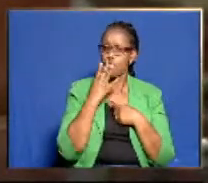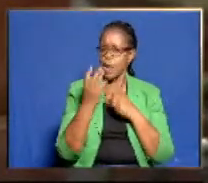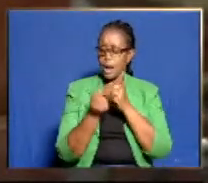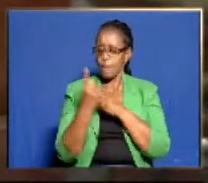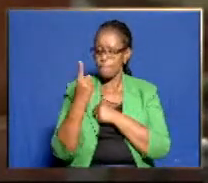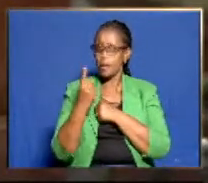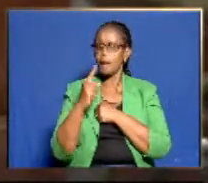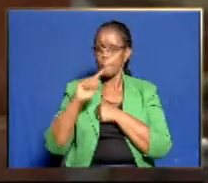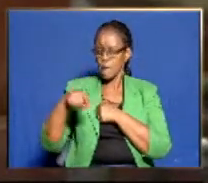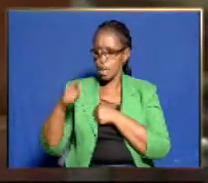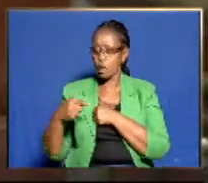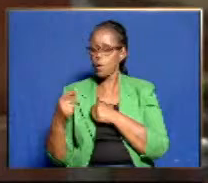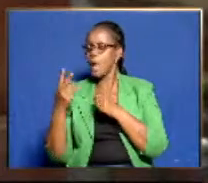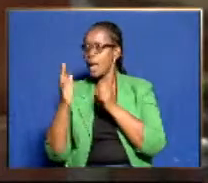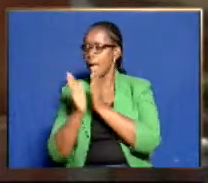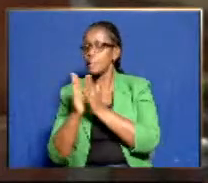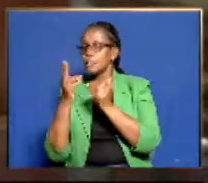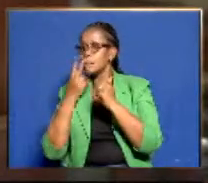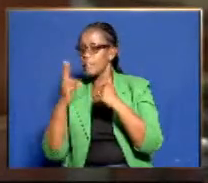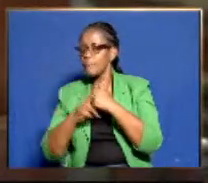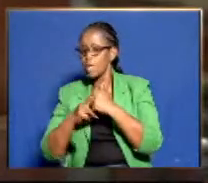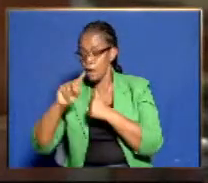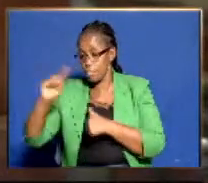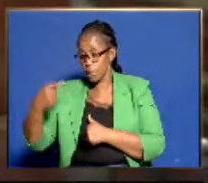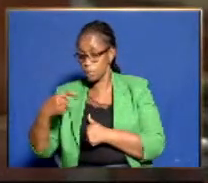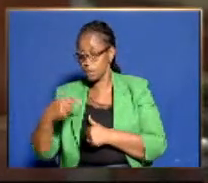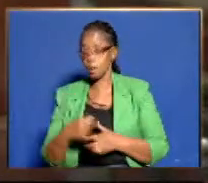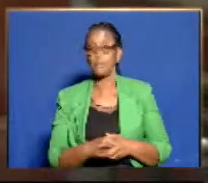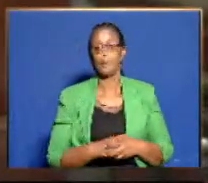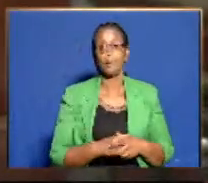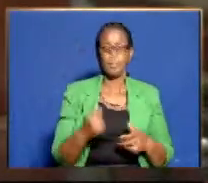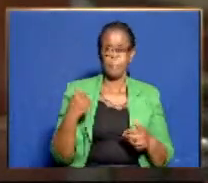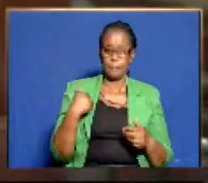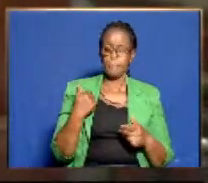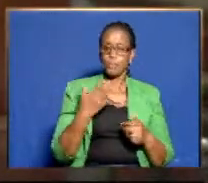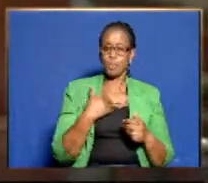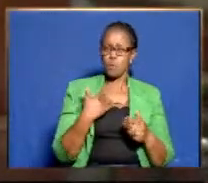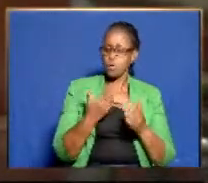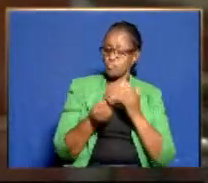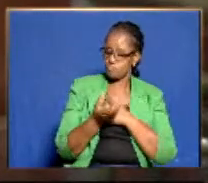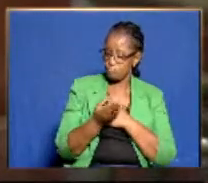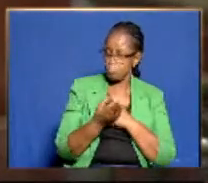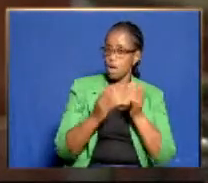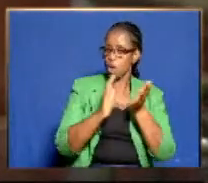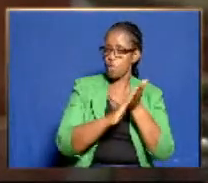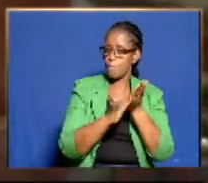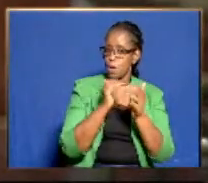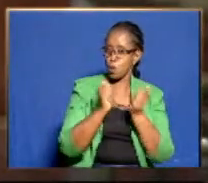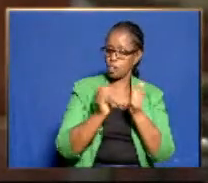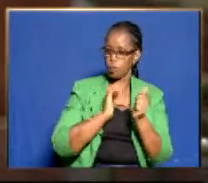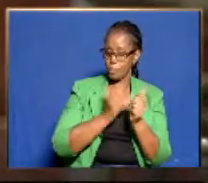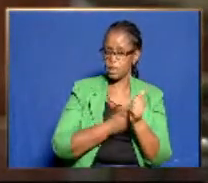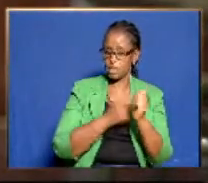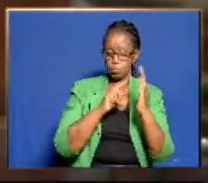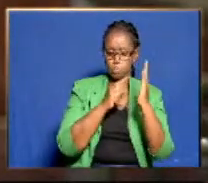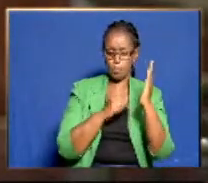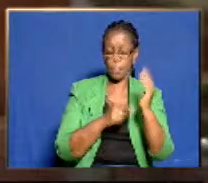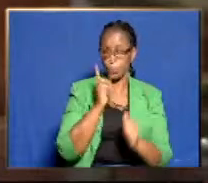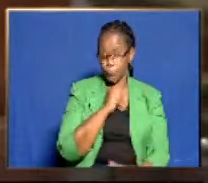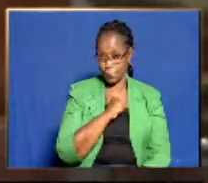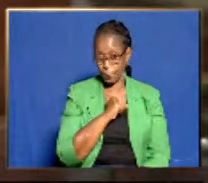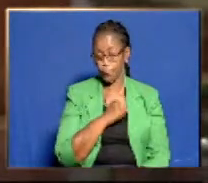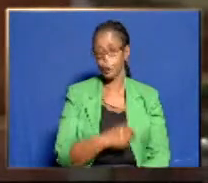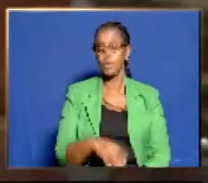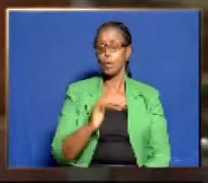2,411,700,000. Honorable Speaker, I would like to just state the financial recommendations that were made by the Departmental Committee. The Departmental